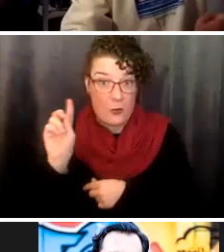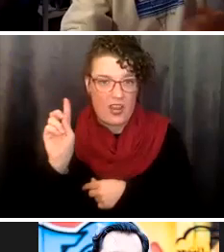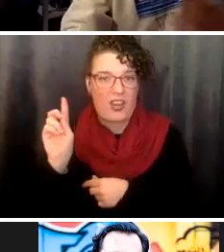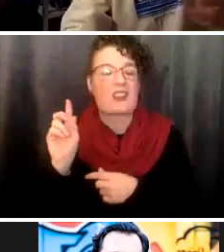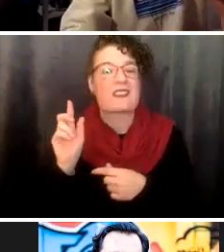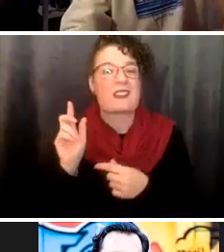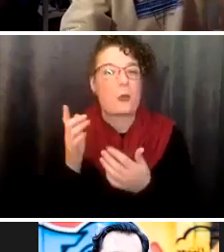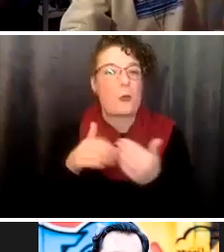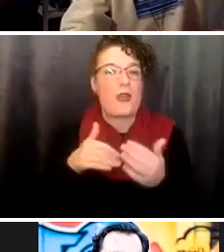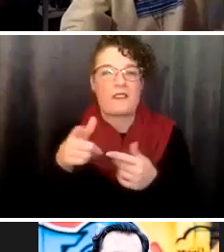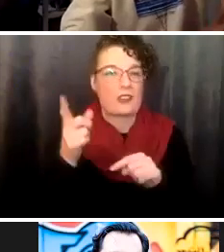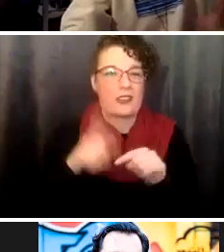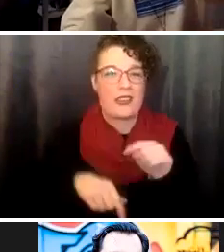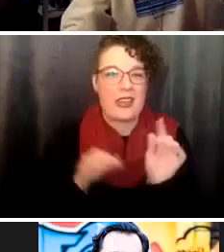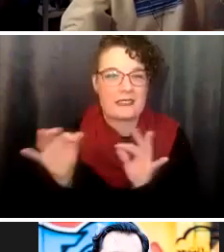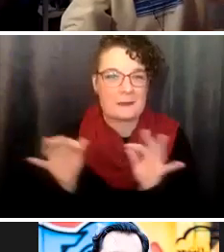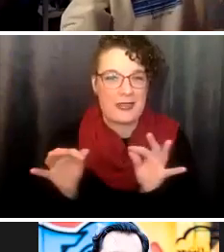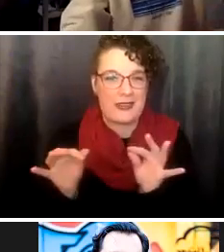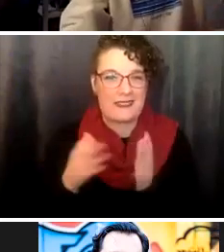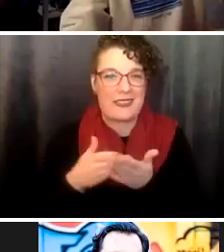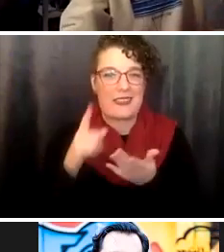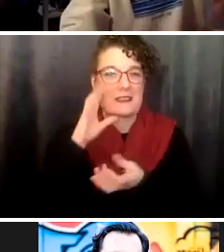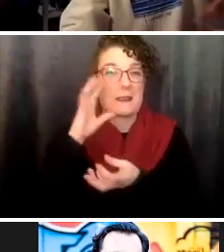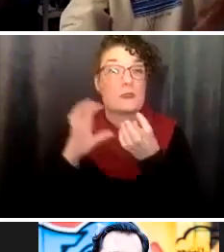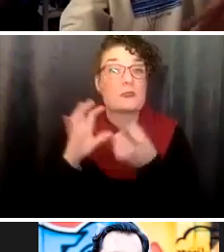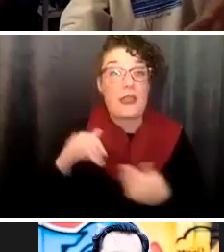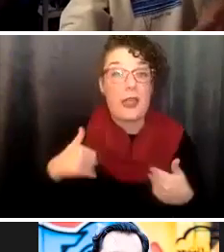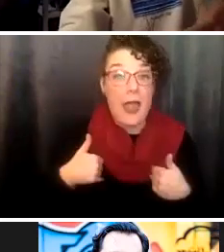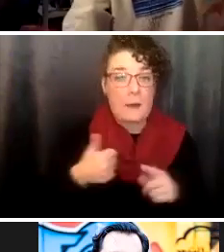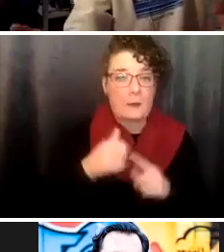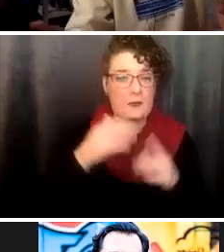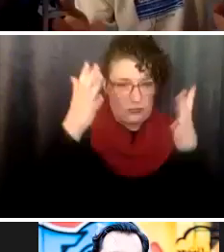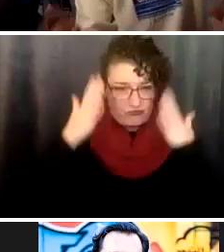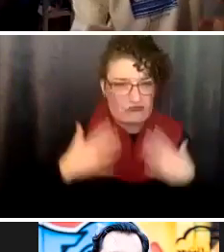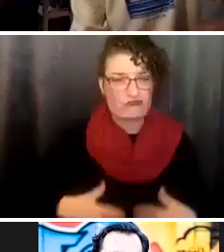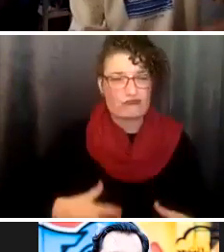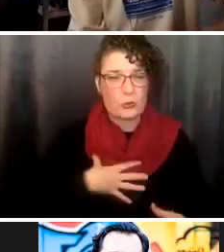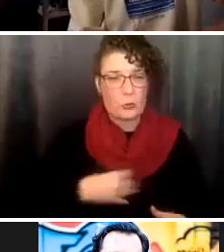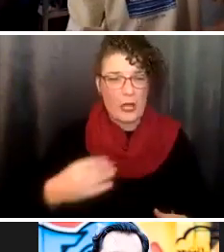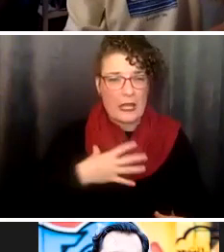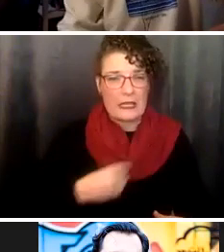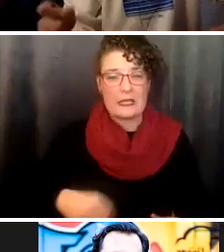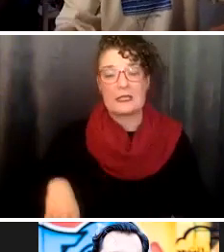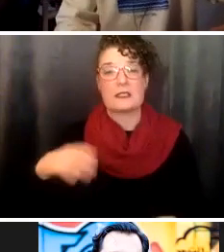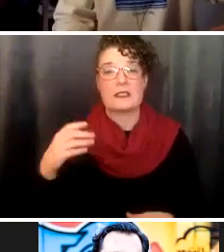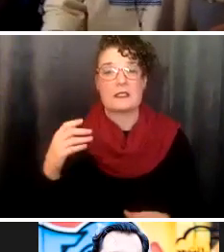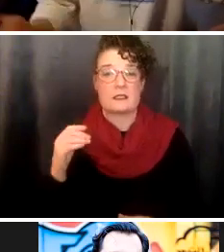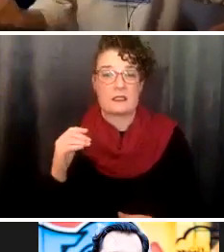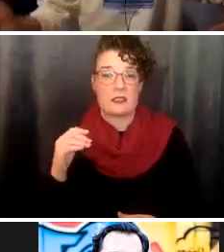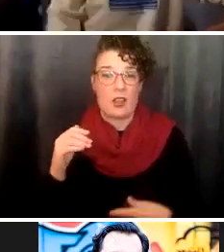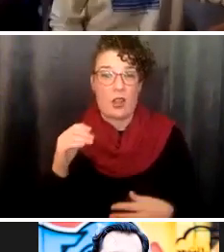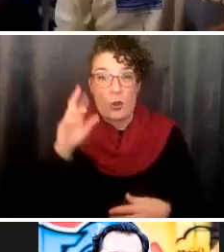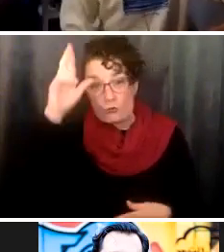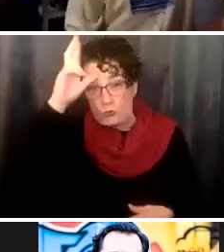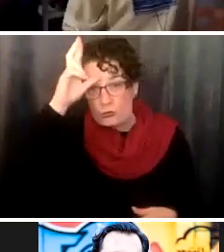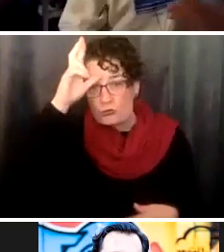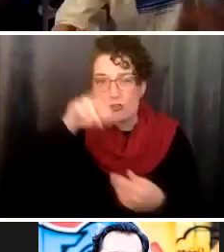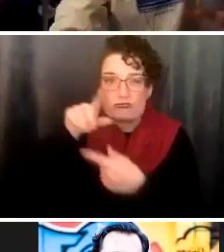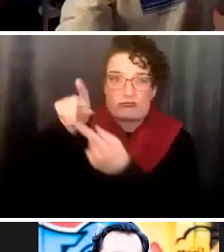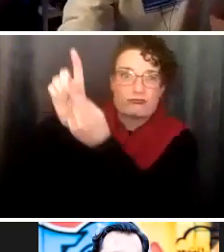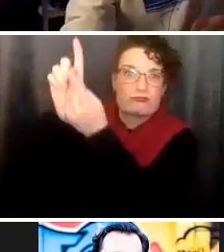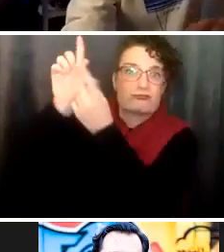the confusing, like albino animals, amphibious creatures, roosters crowing at the crack of dawn,